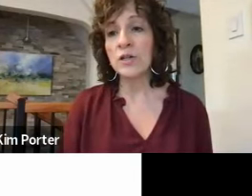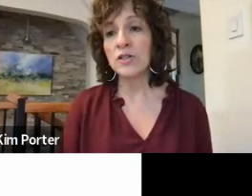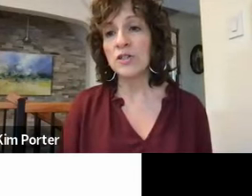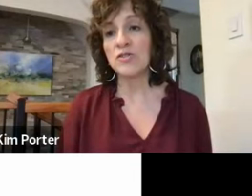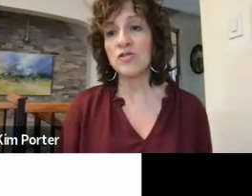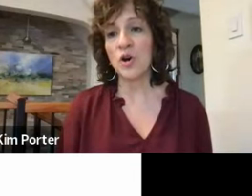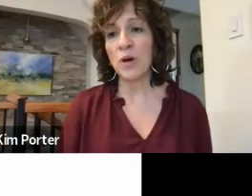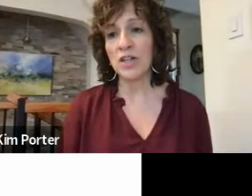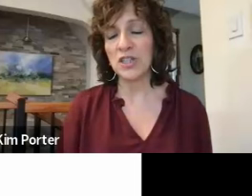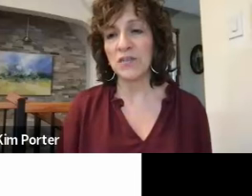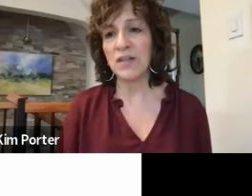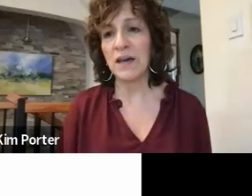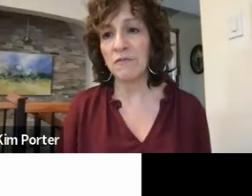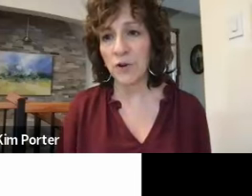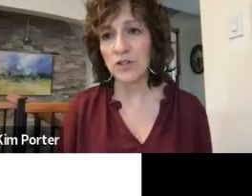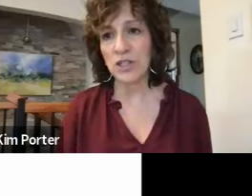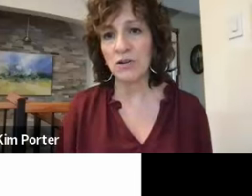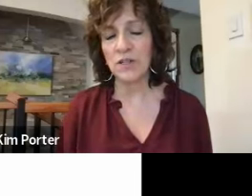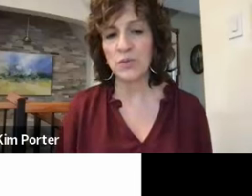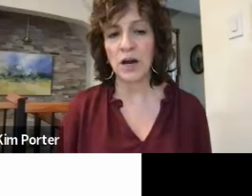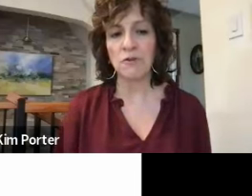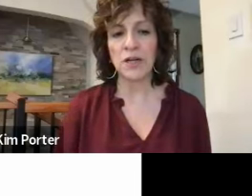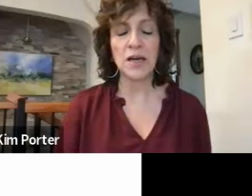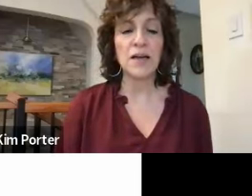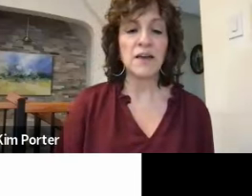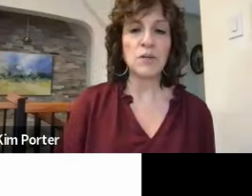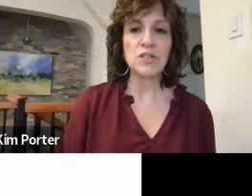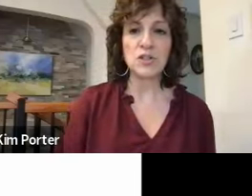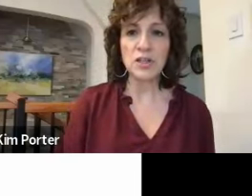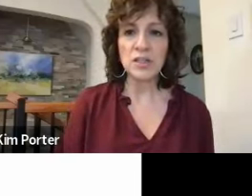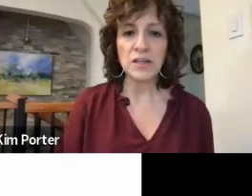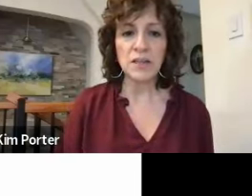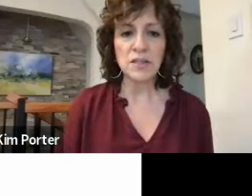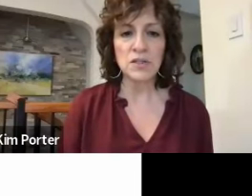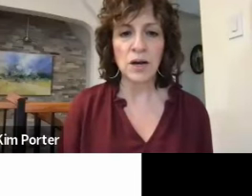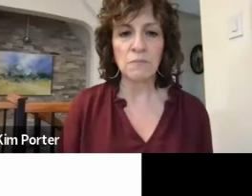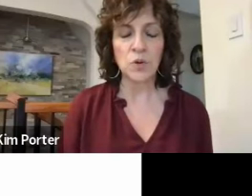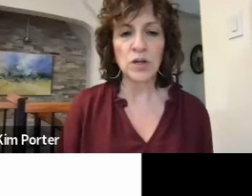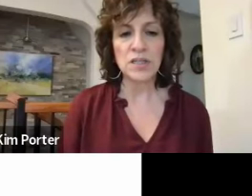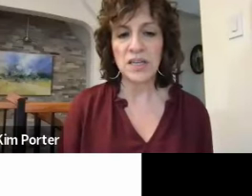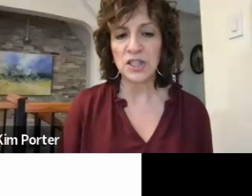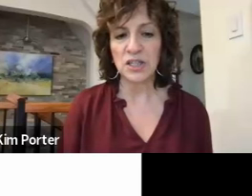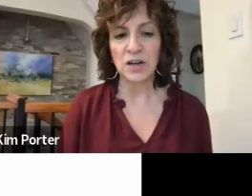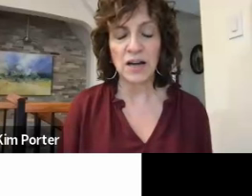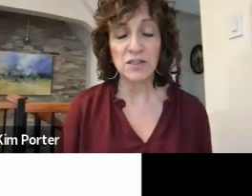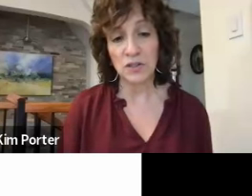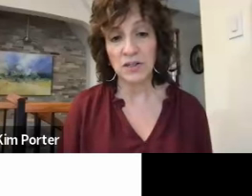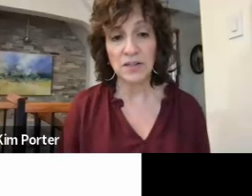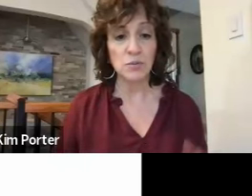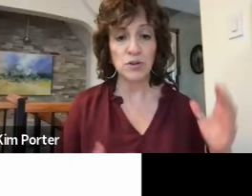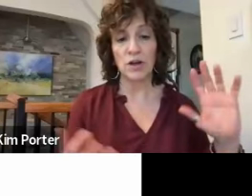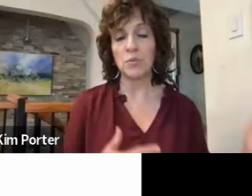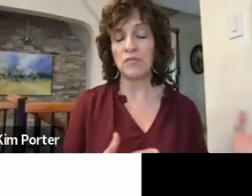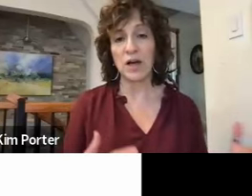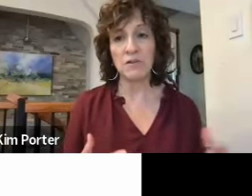We learned so much, even in that first year of his recovery, that we started this organization. I started